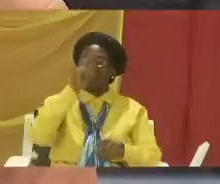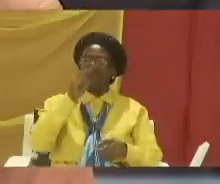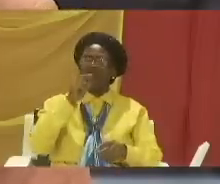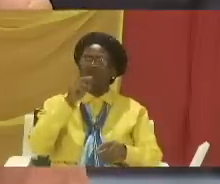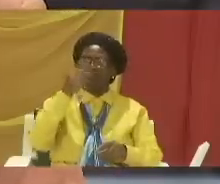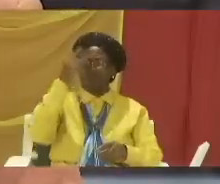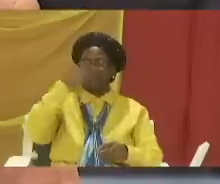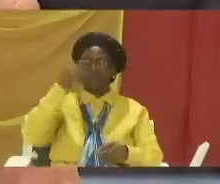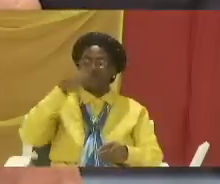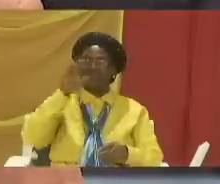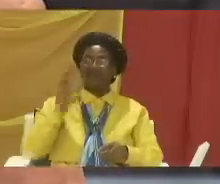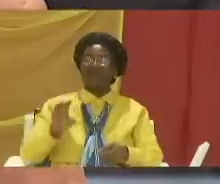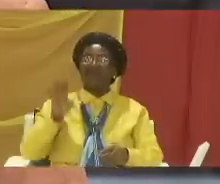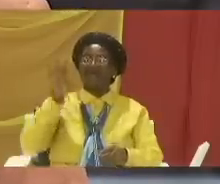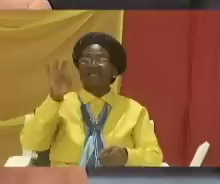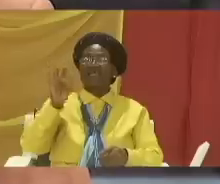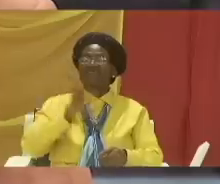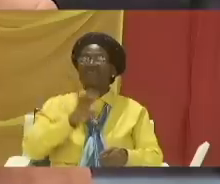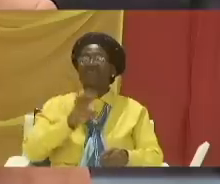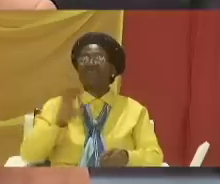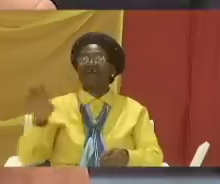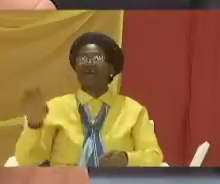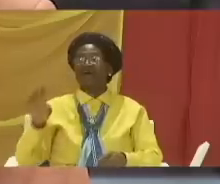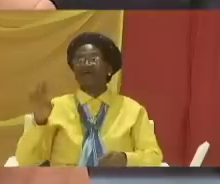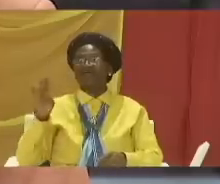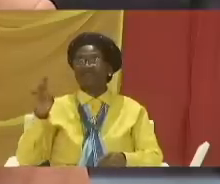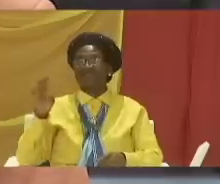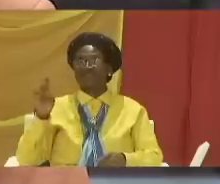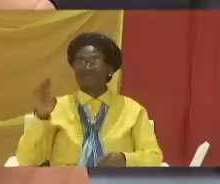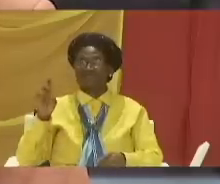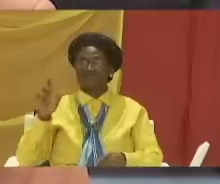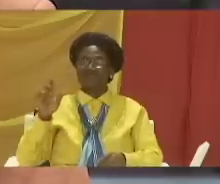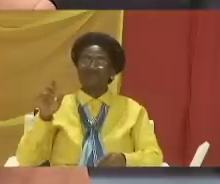17. Proverbs 8, verse 17.